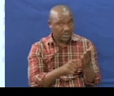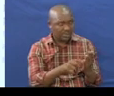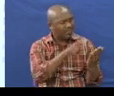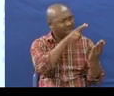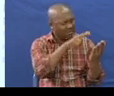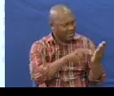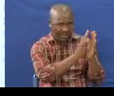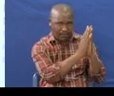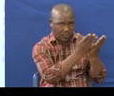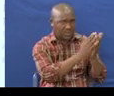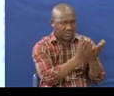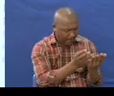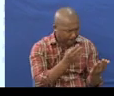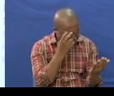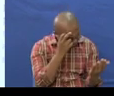reading books,